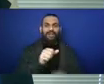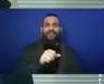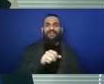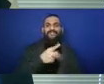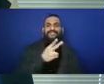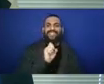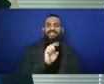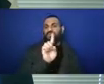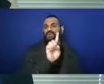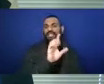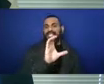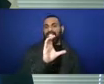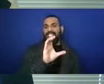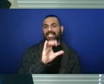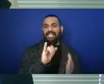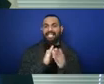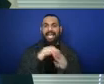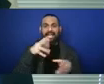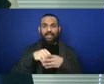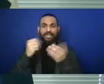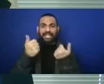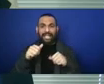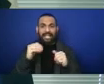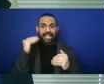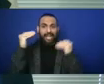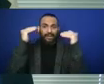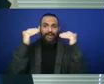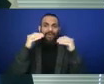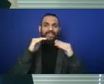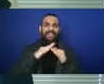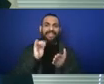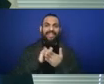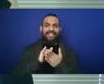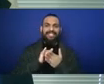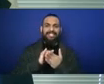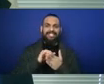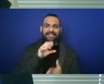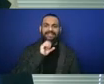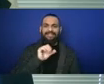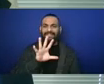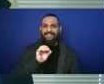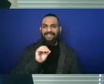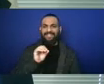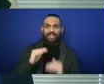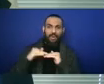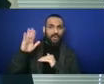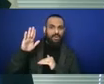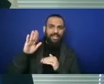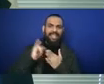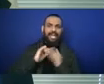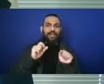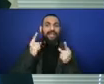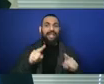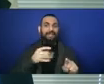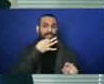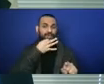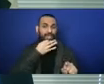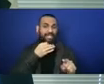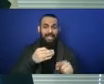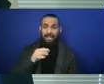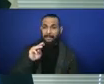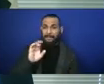which includes any adult who's 50 years or older, and that could happen as soon as March 15th. Now,